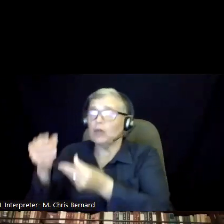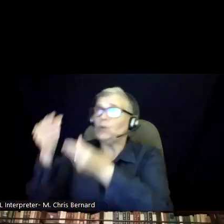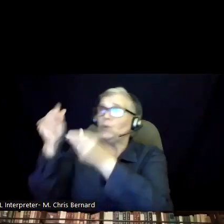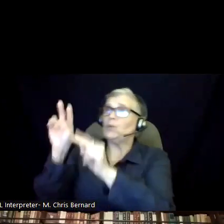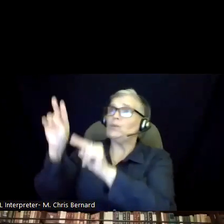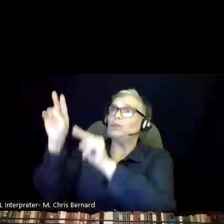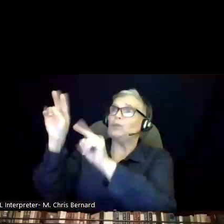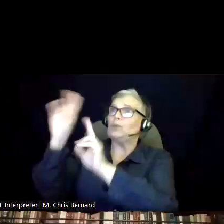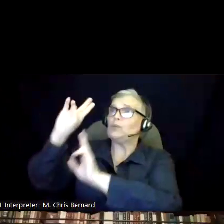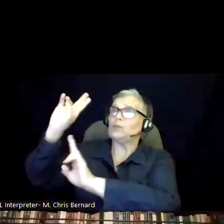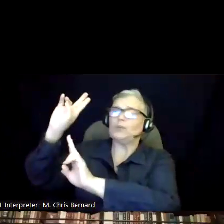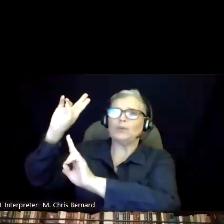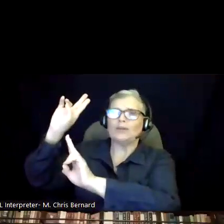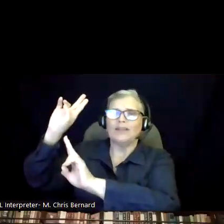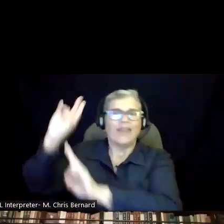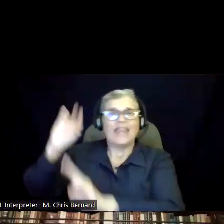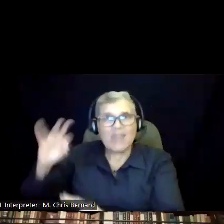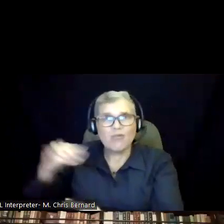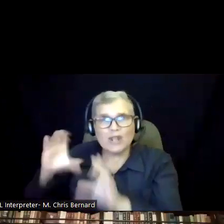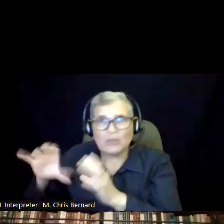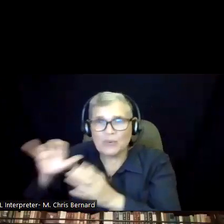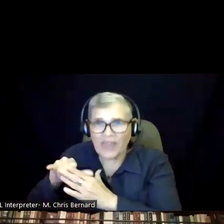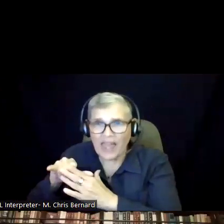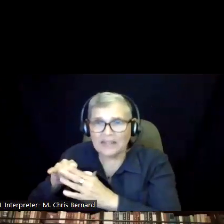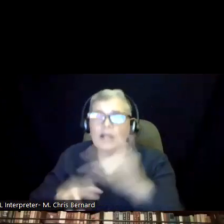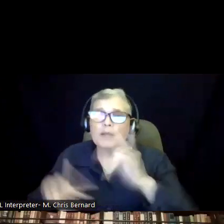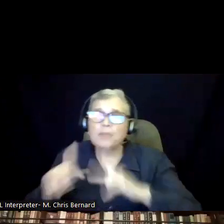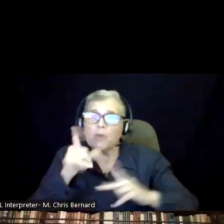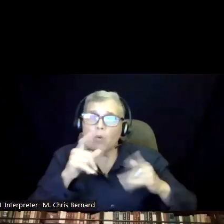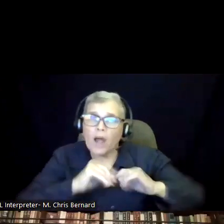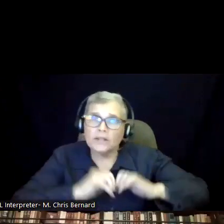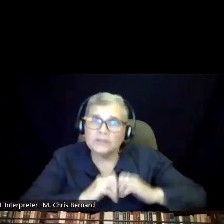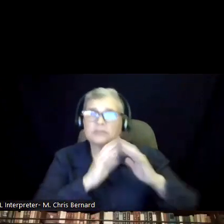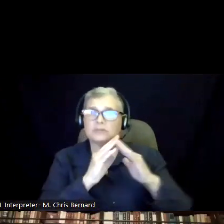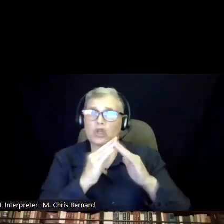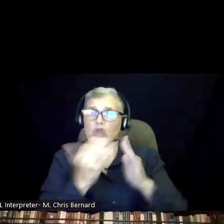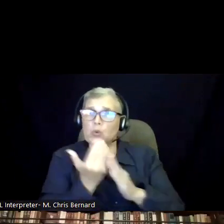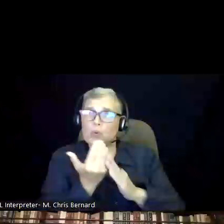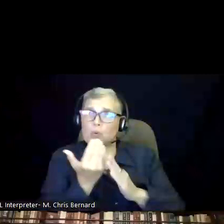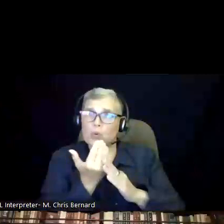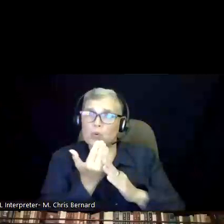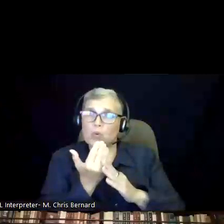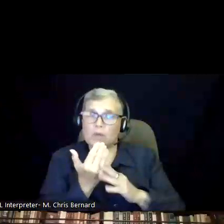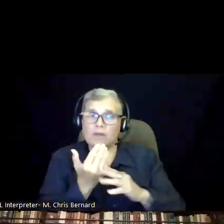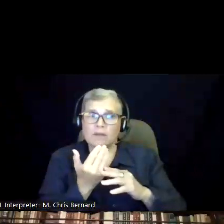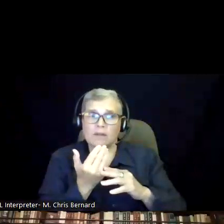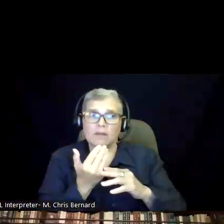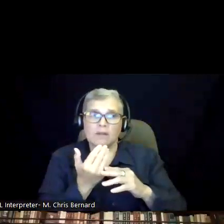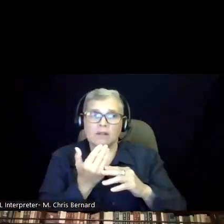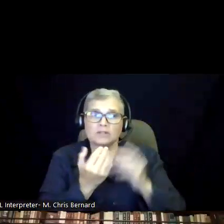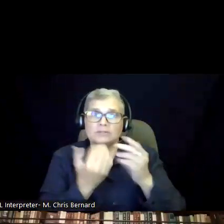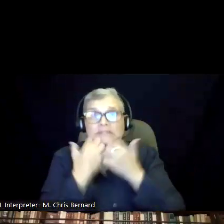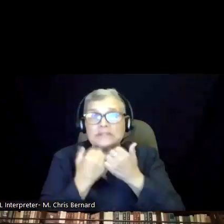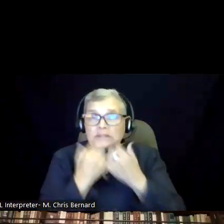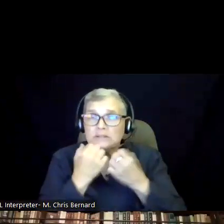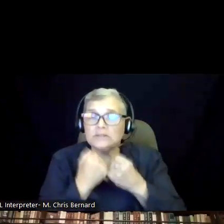and does a disservice to those who seek to innovate in a field that desperately needs innovation.